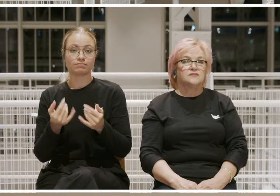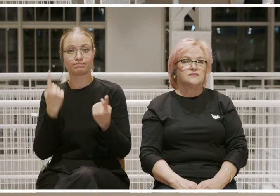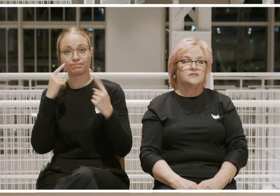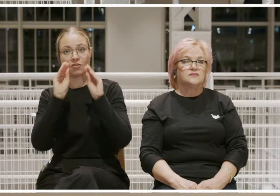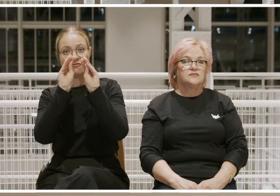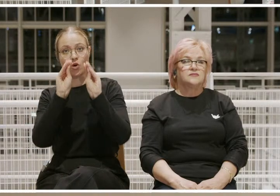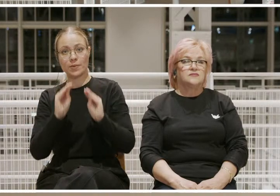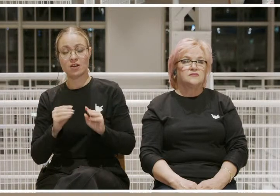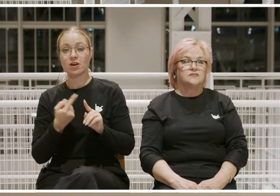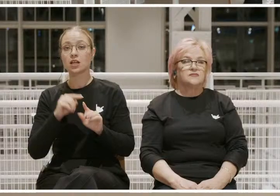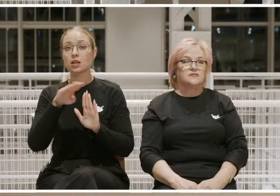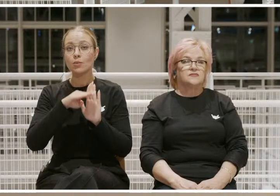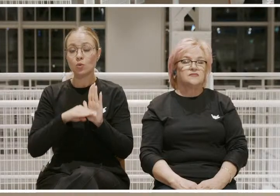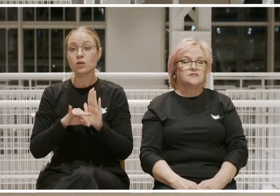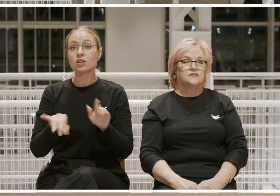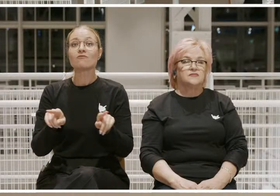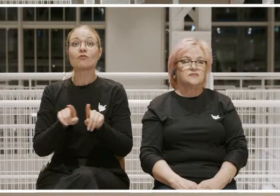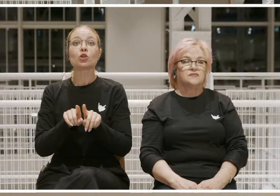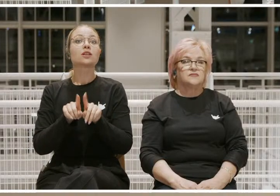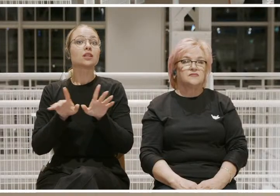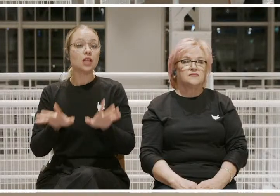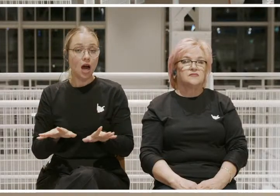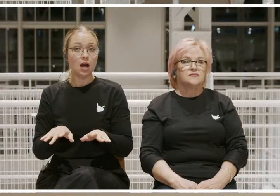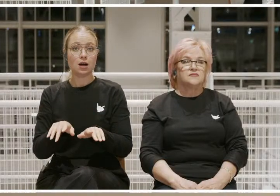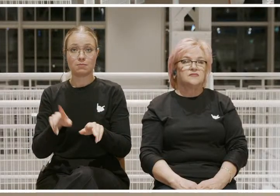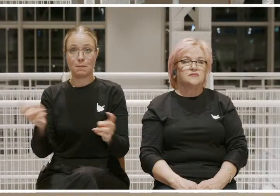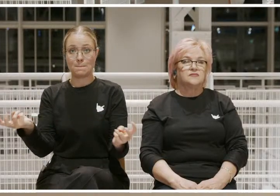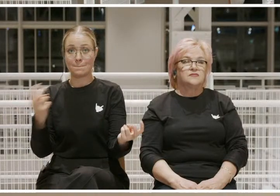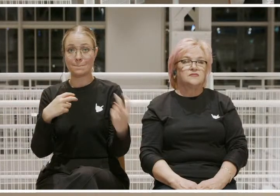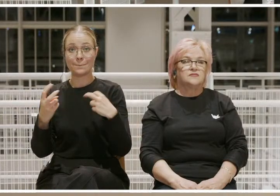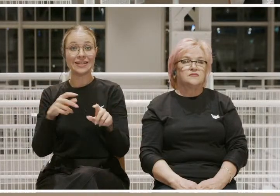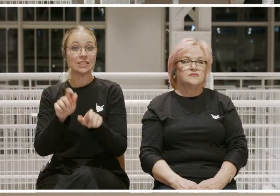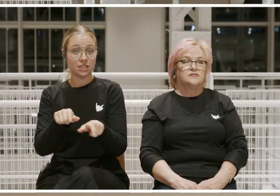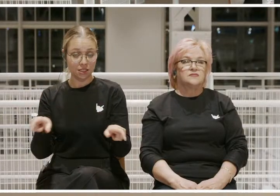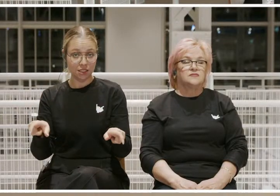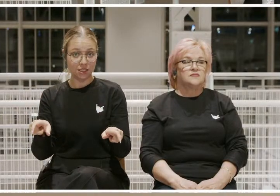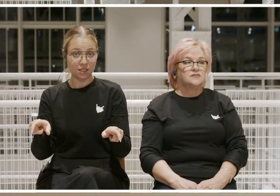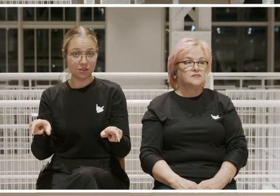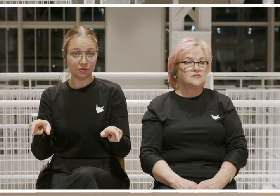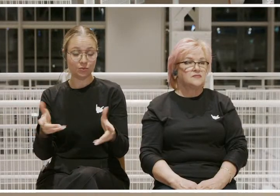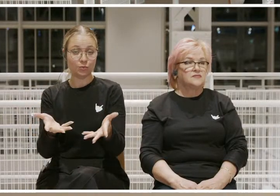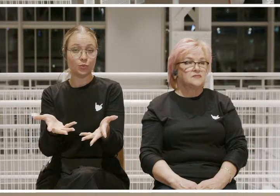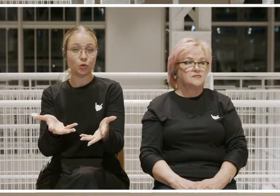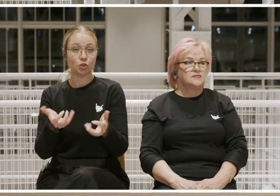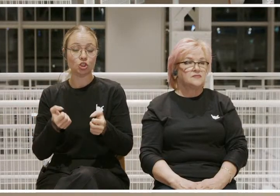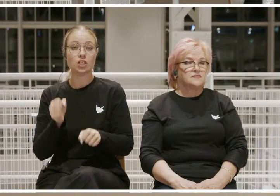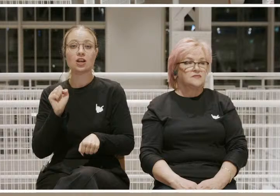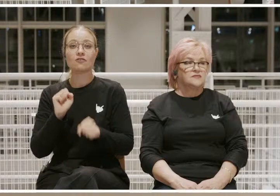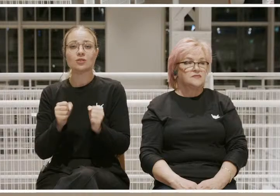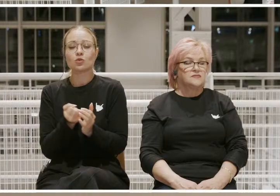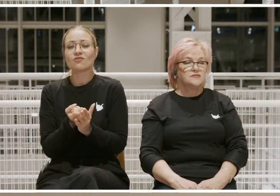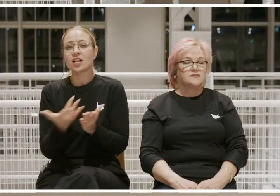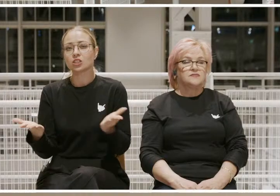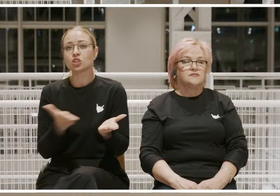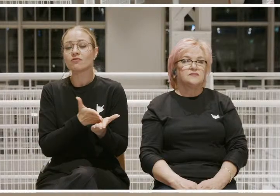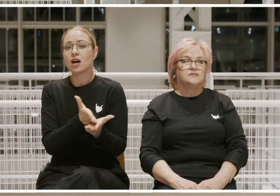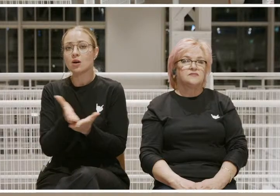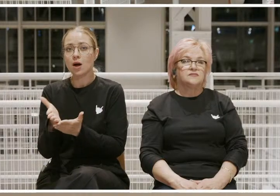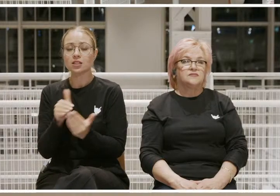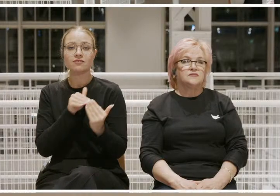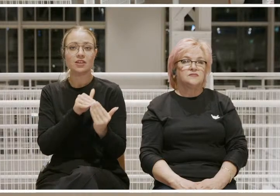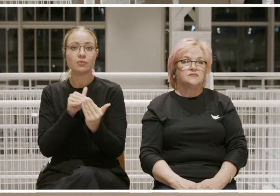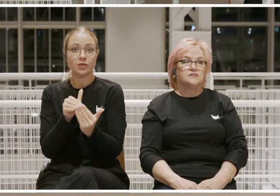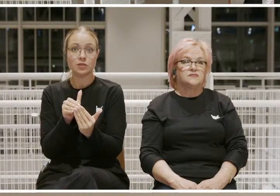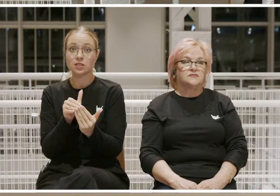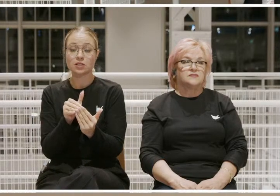could have the chance to experience the same works in different formats. Mm-hmm. So for example, I mean, you could